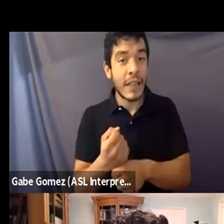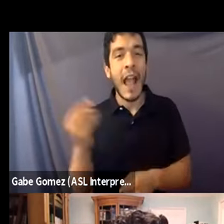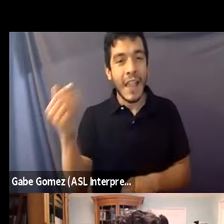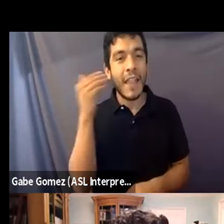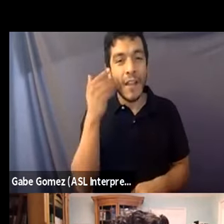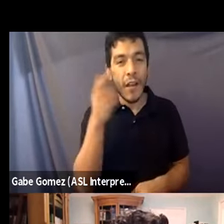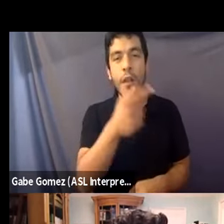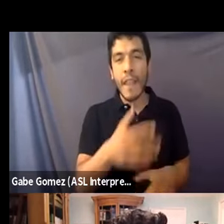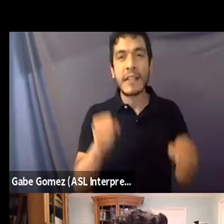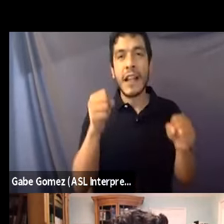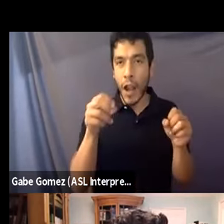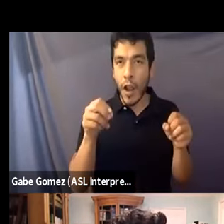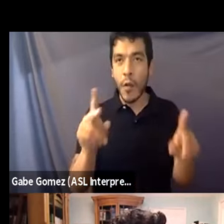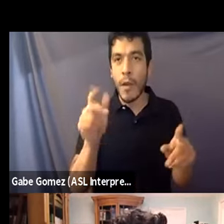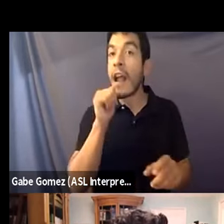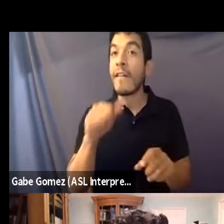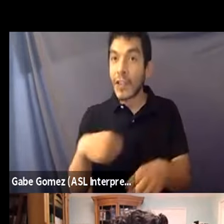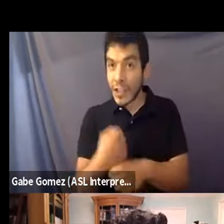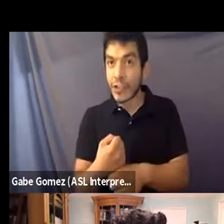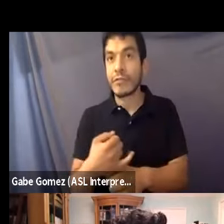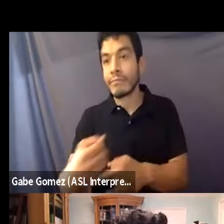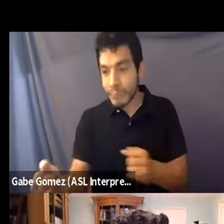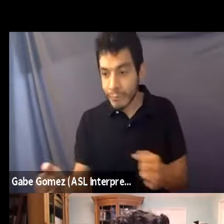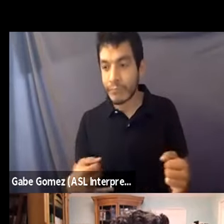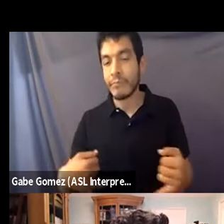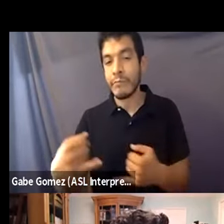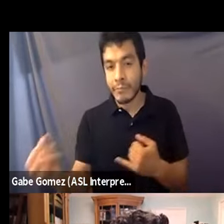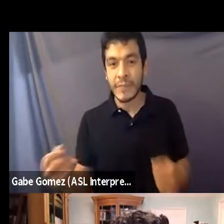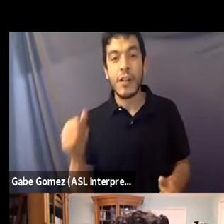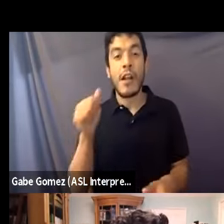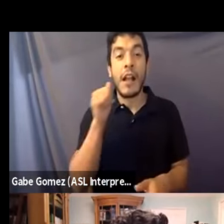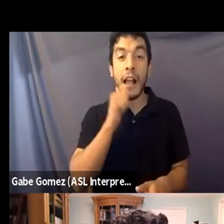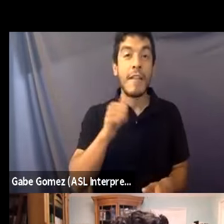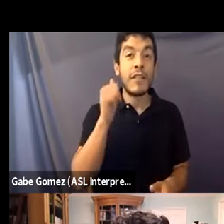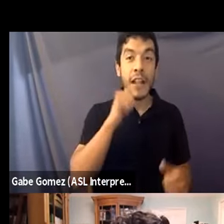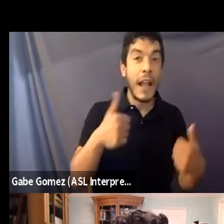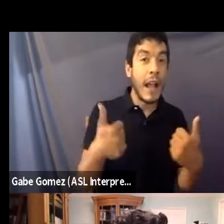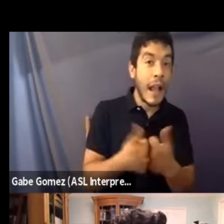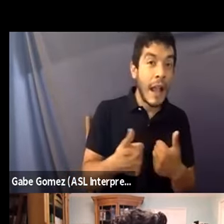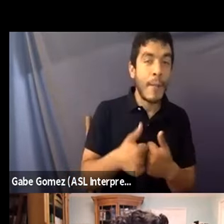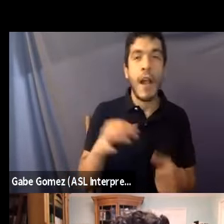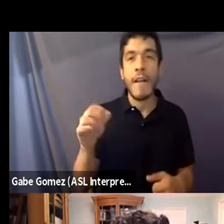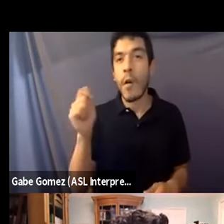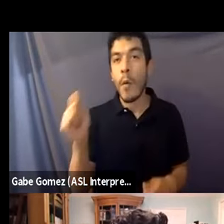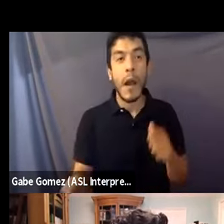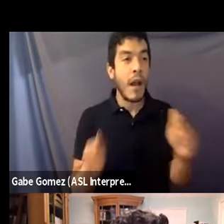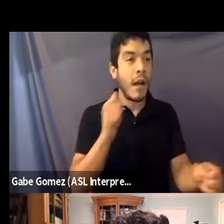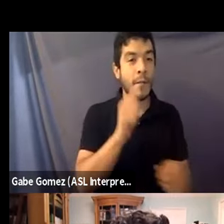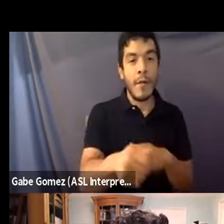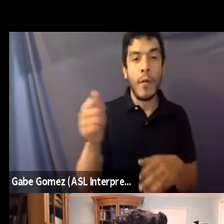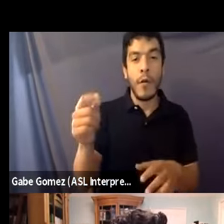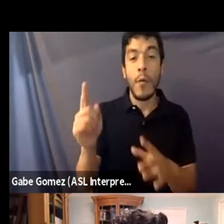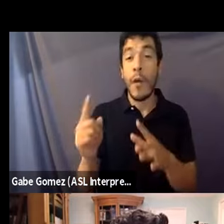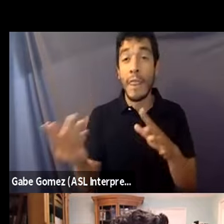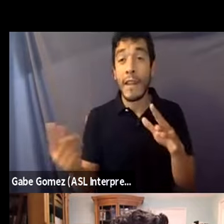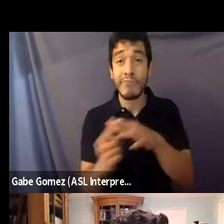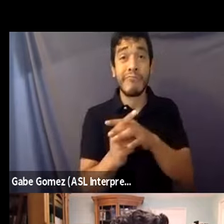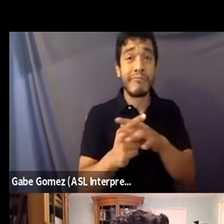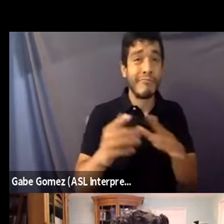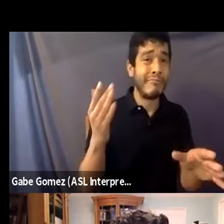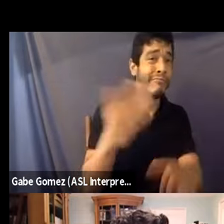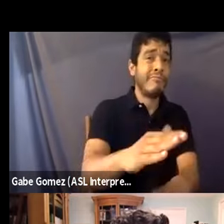take the opportunity to do so. And so it is a constant game of whack-a-mole when you think about how to protect